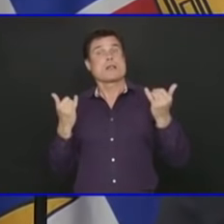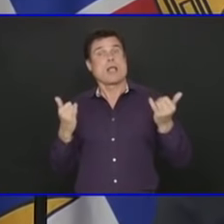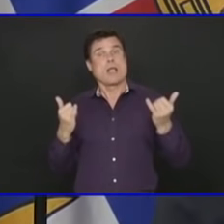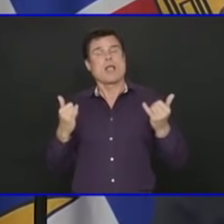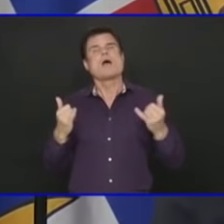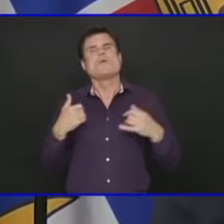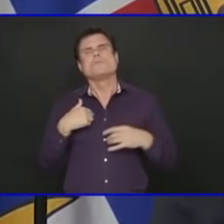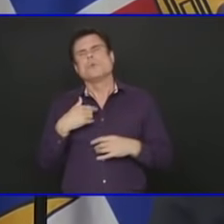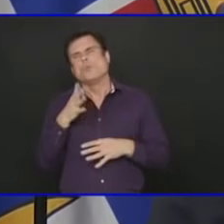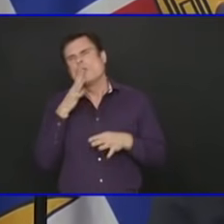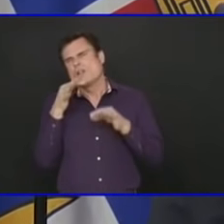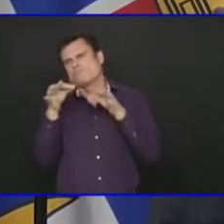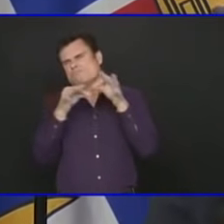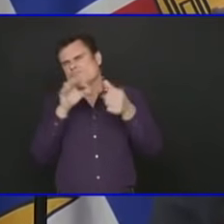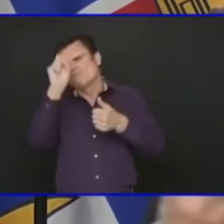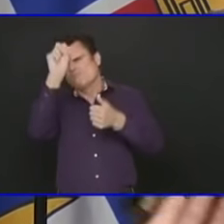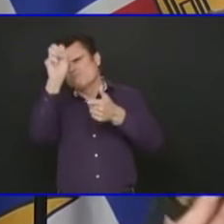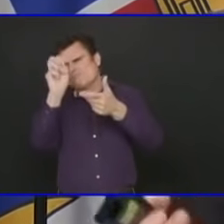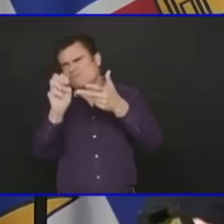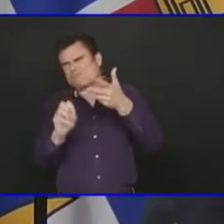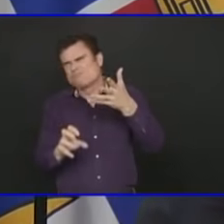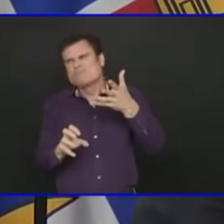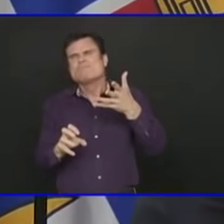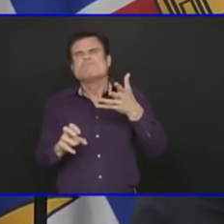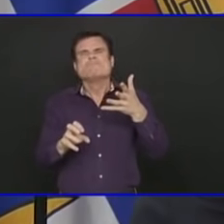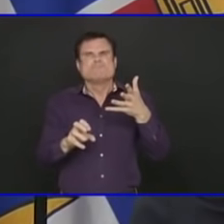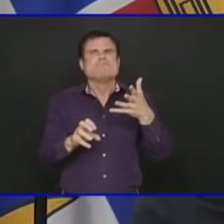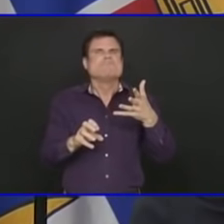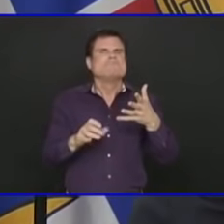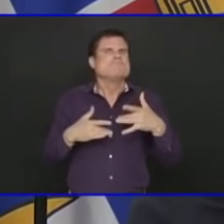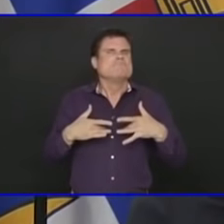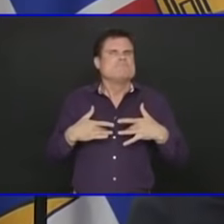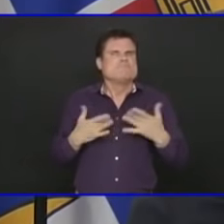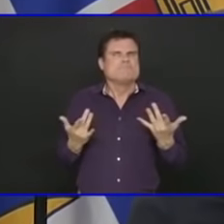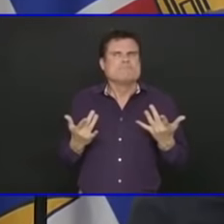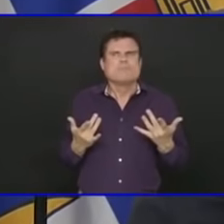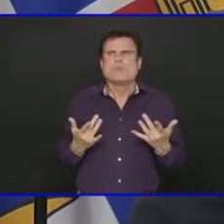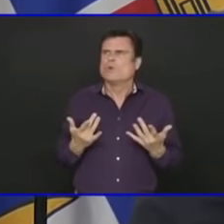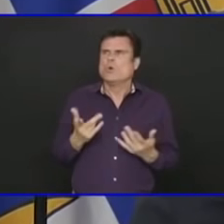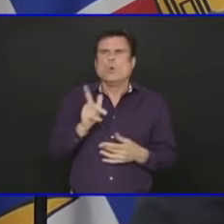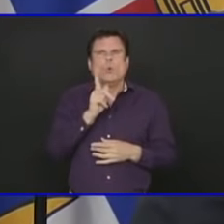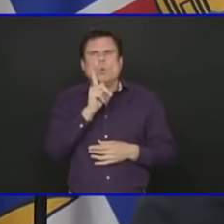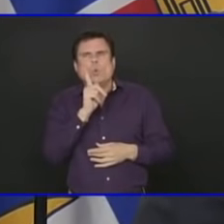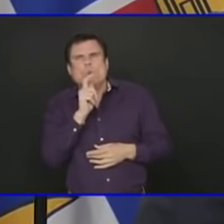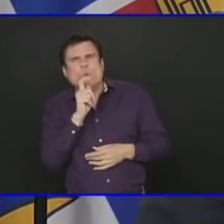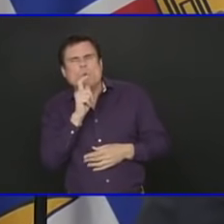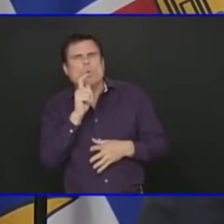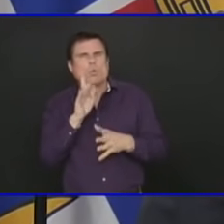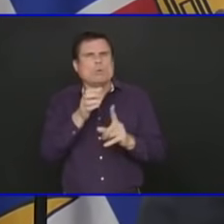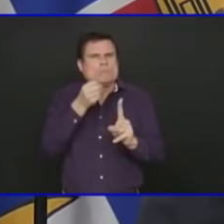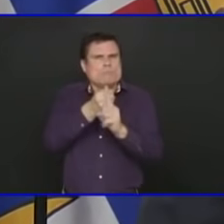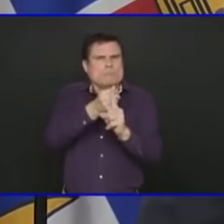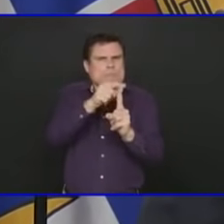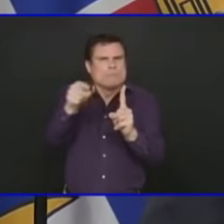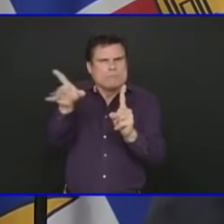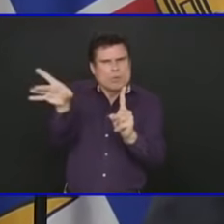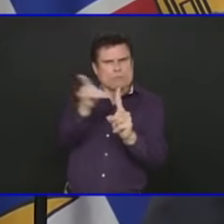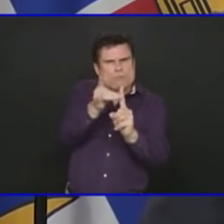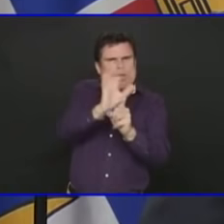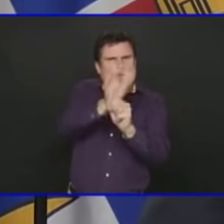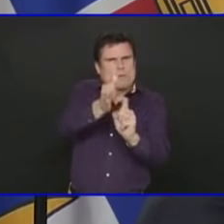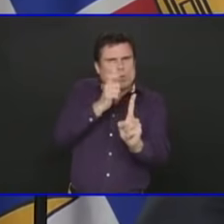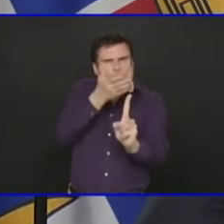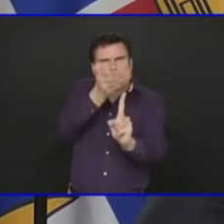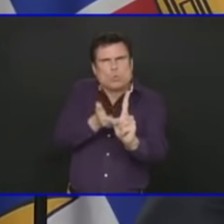in through the last little while, and what we call the epidemiology, the who, what, and where. So you will have a better understanding of how this